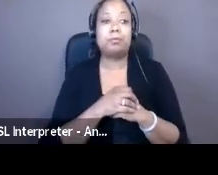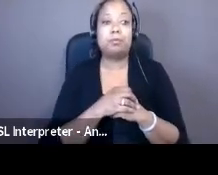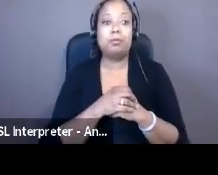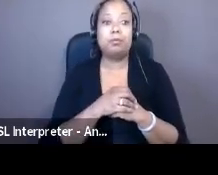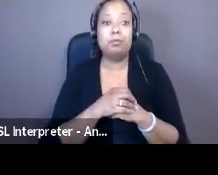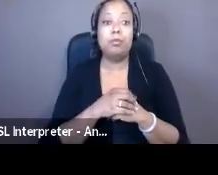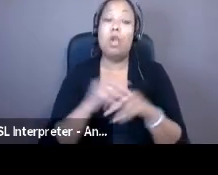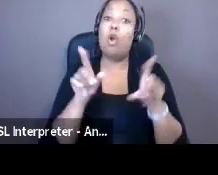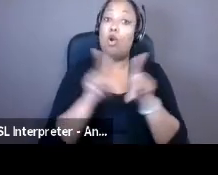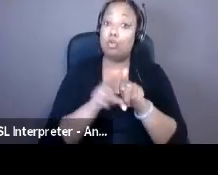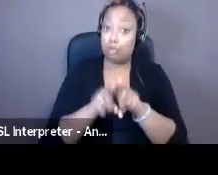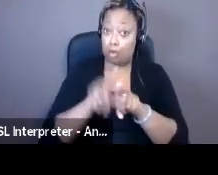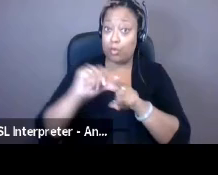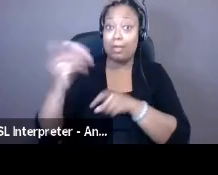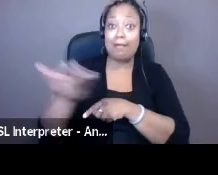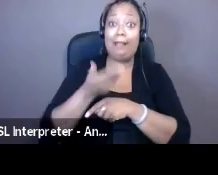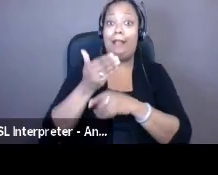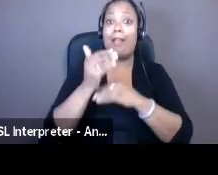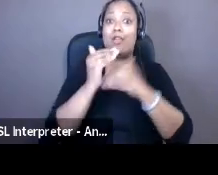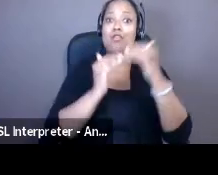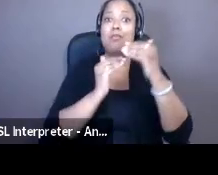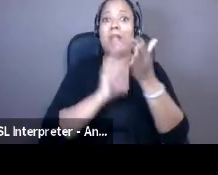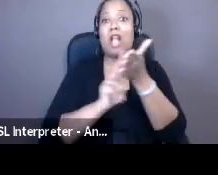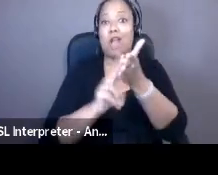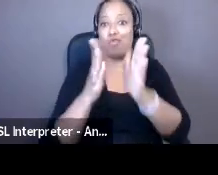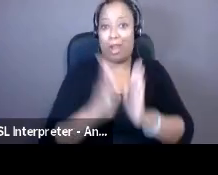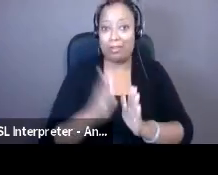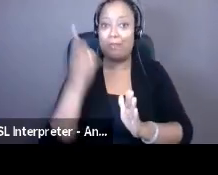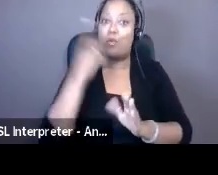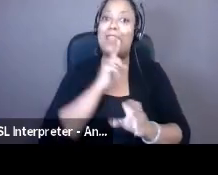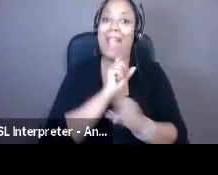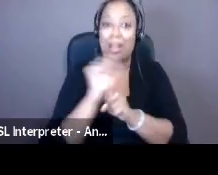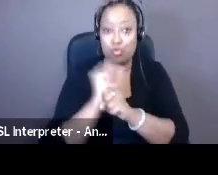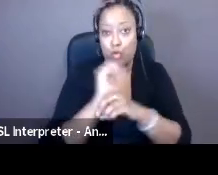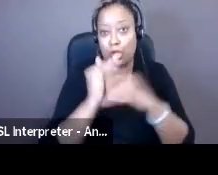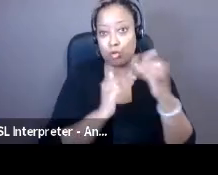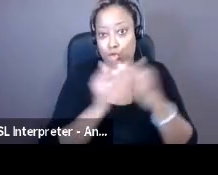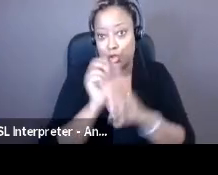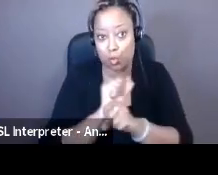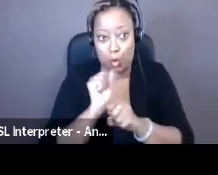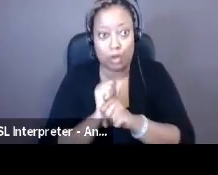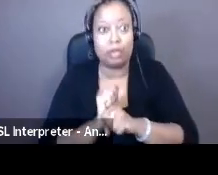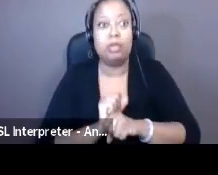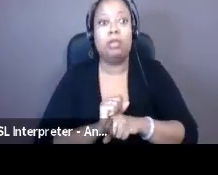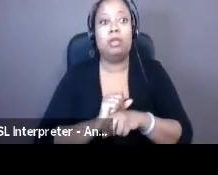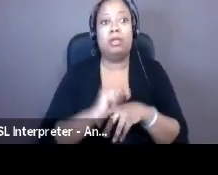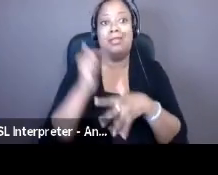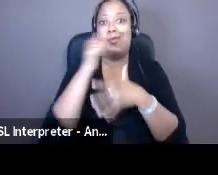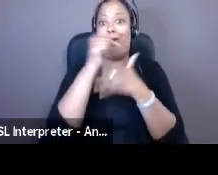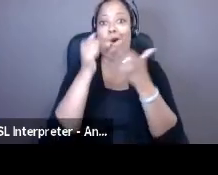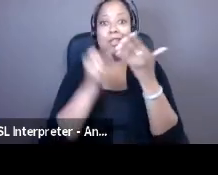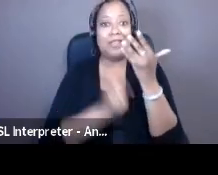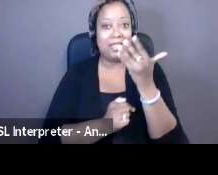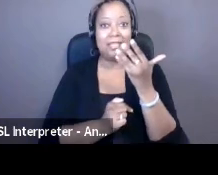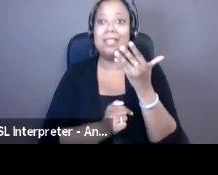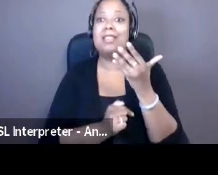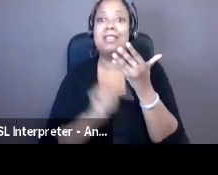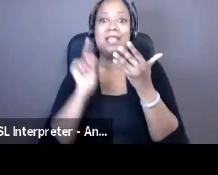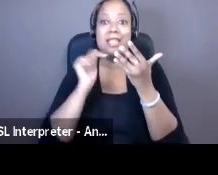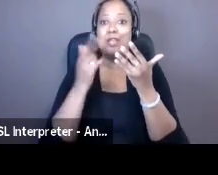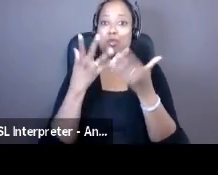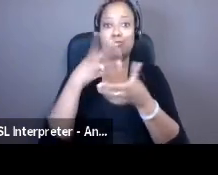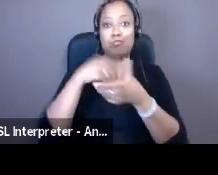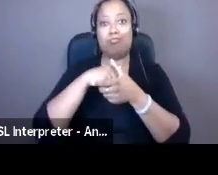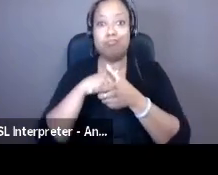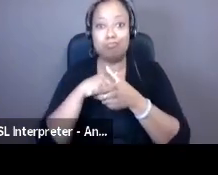a contractor to do the actual construction work at some point in time. So all of these activities need to wrap into your project so that